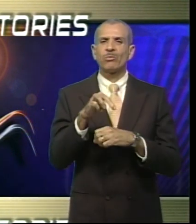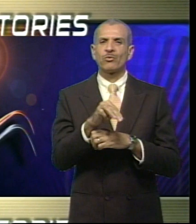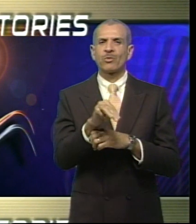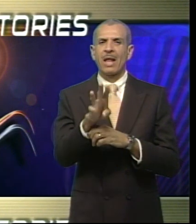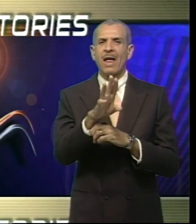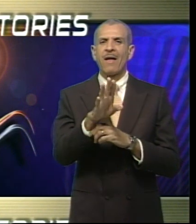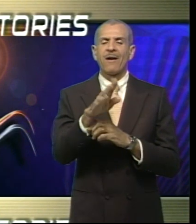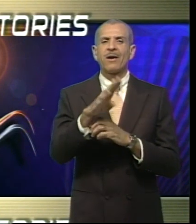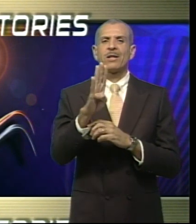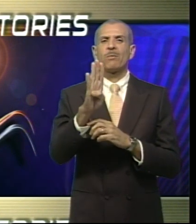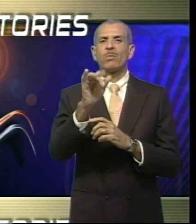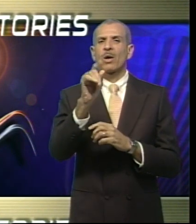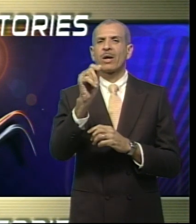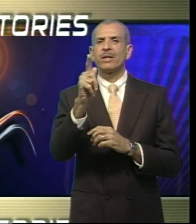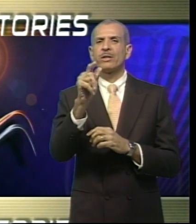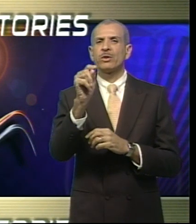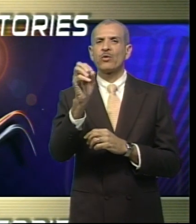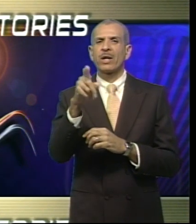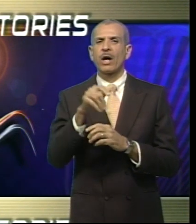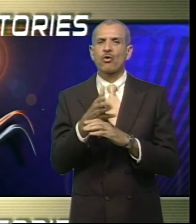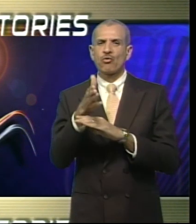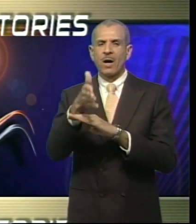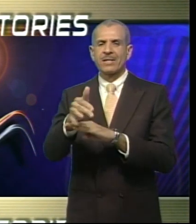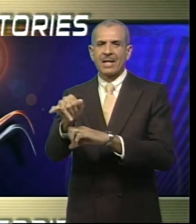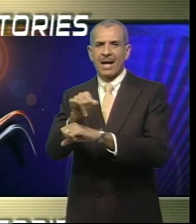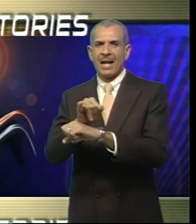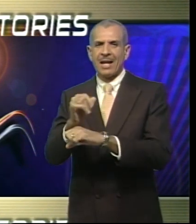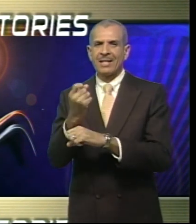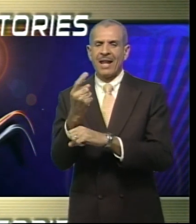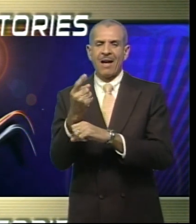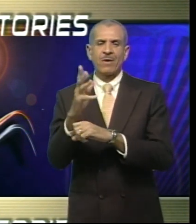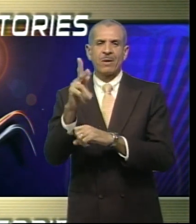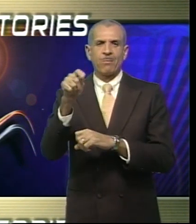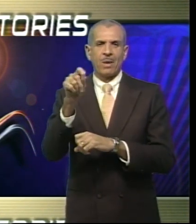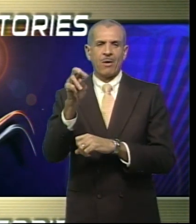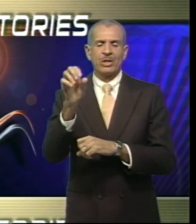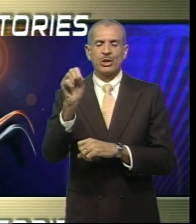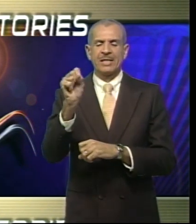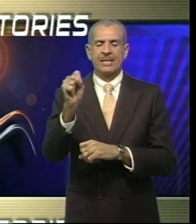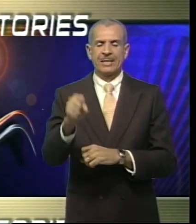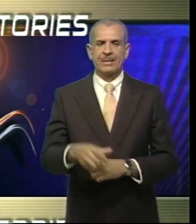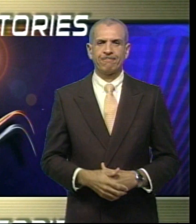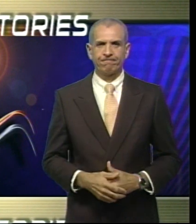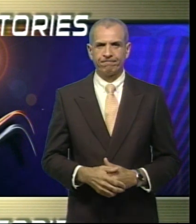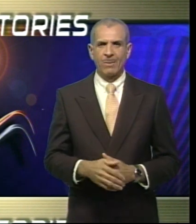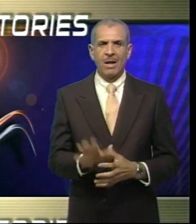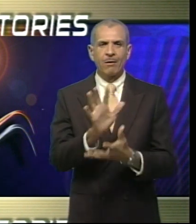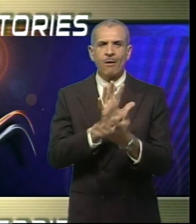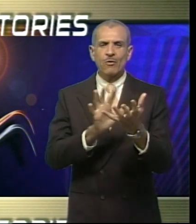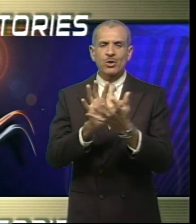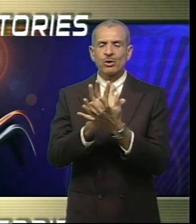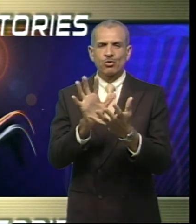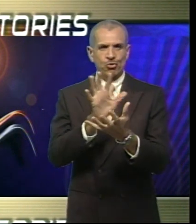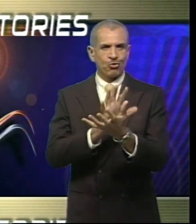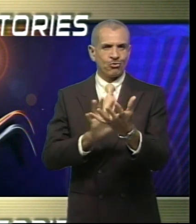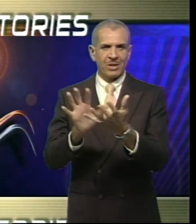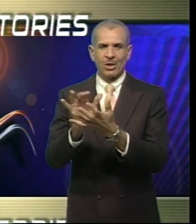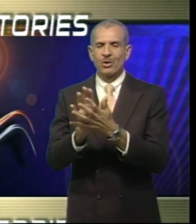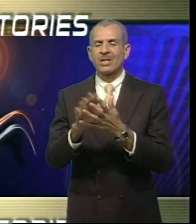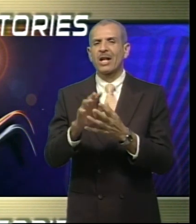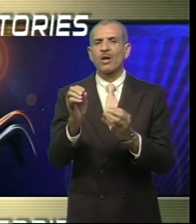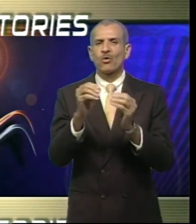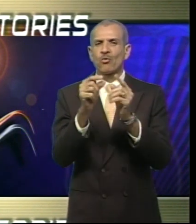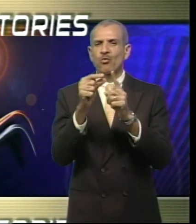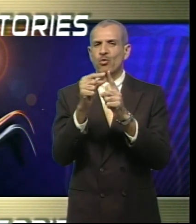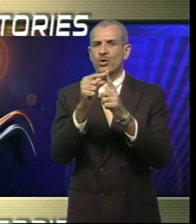the commemorative Broken Trident across the island's 11 parishes. Confusion and chaos. Those are the terms